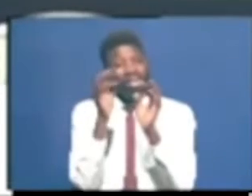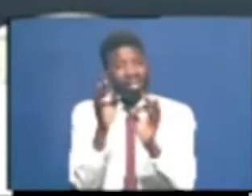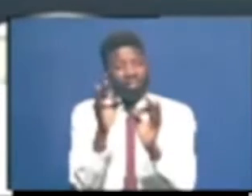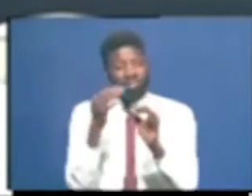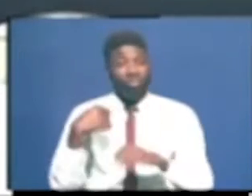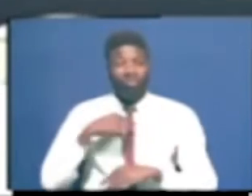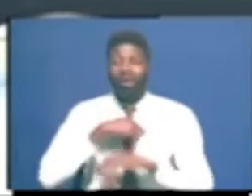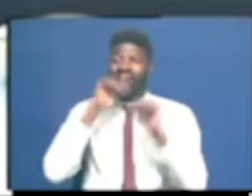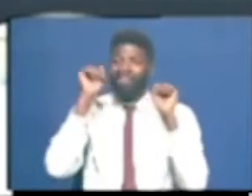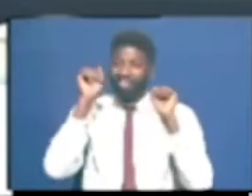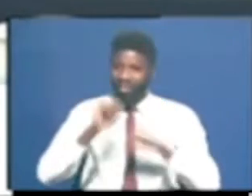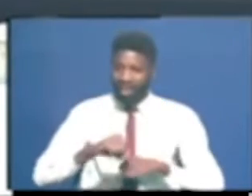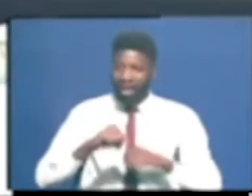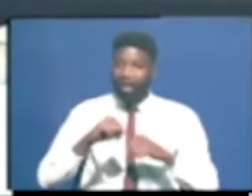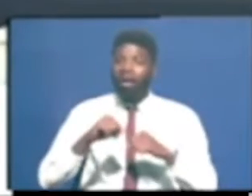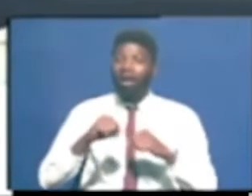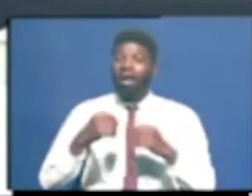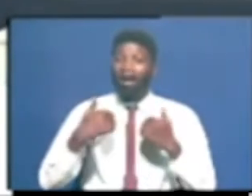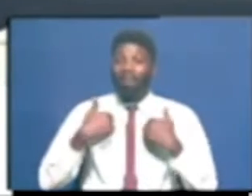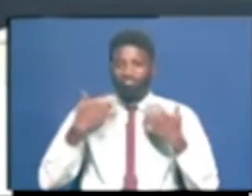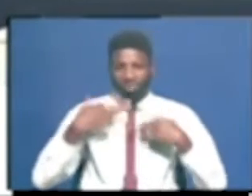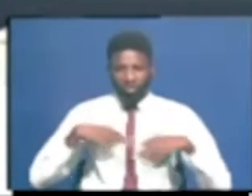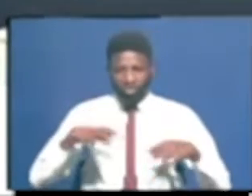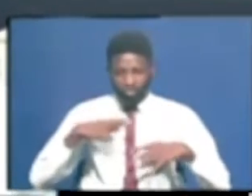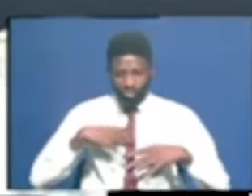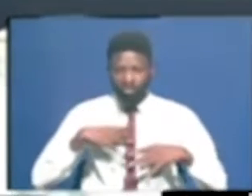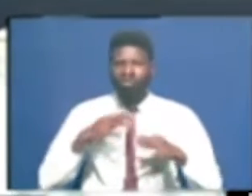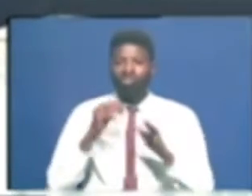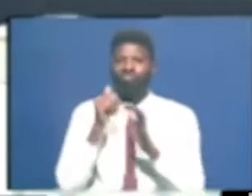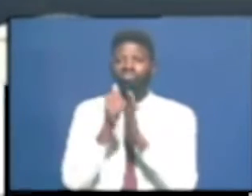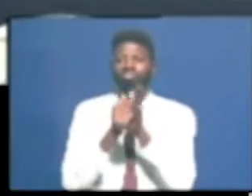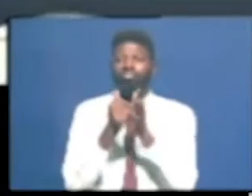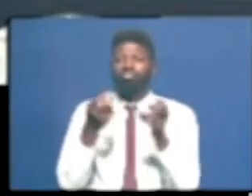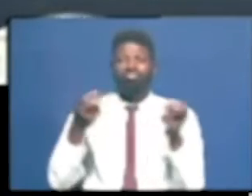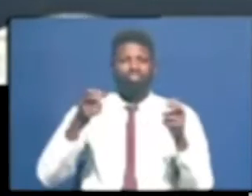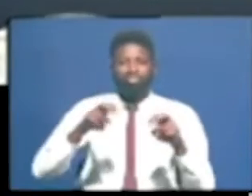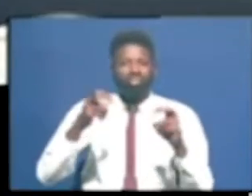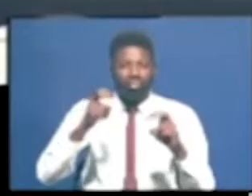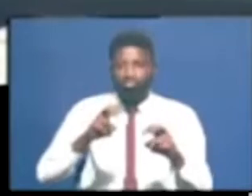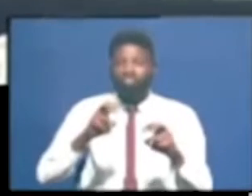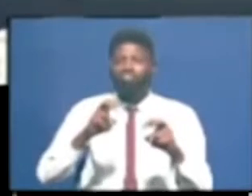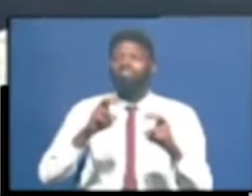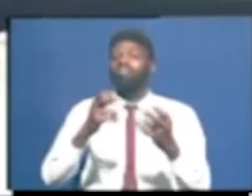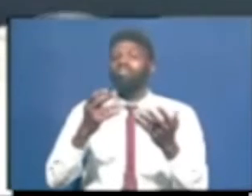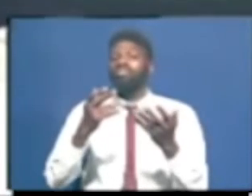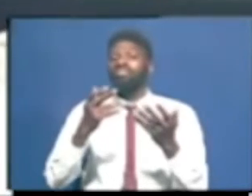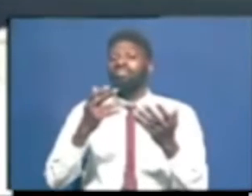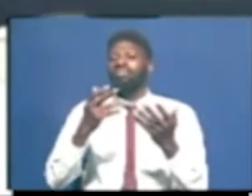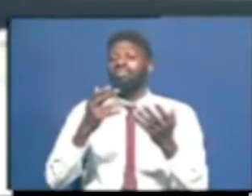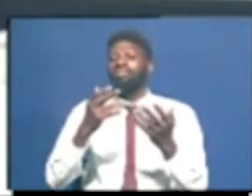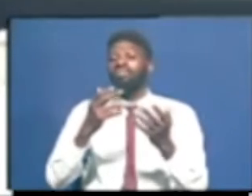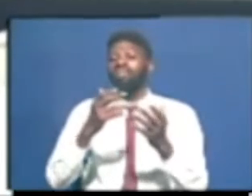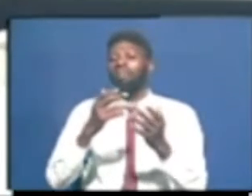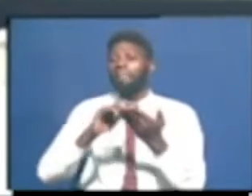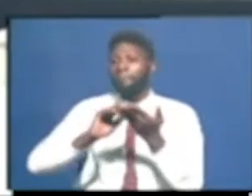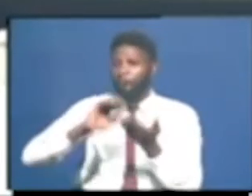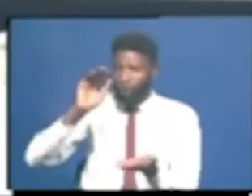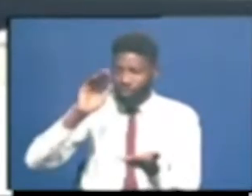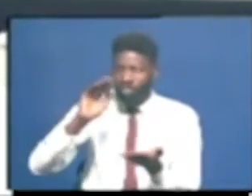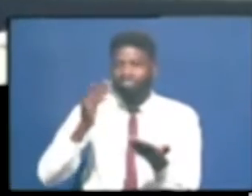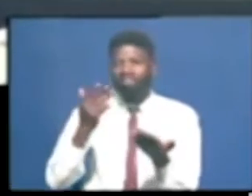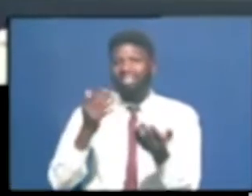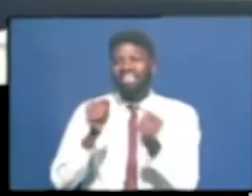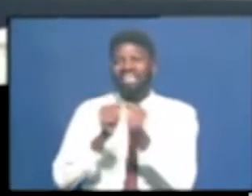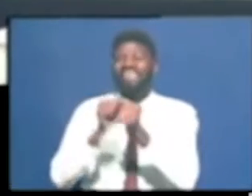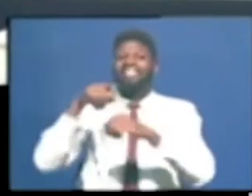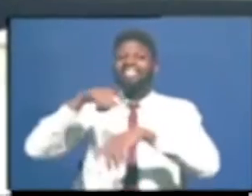more passengers with the SGR at half the price and at half the time, and move 3 times more